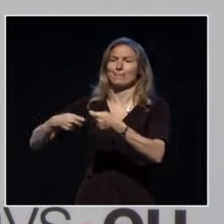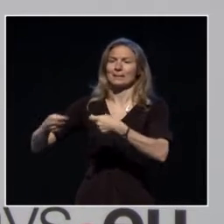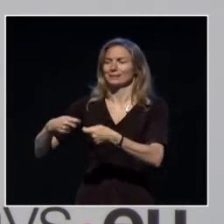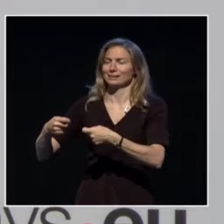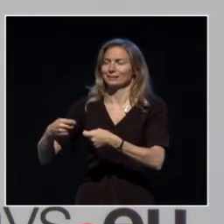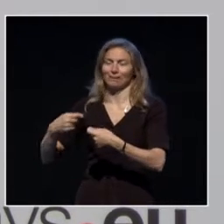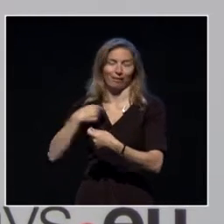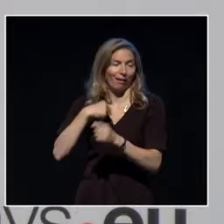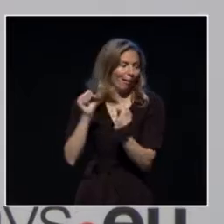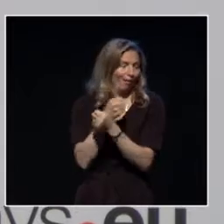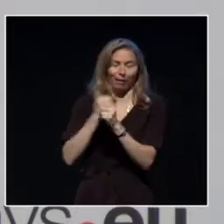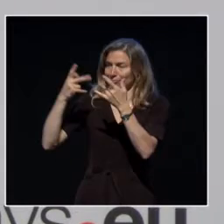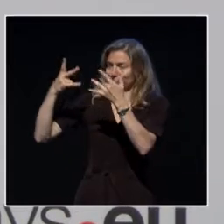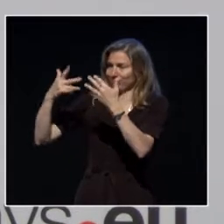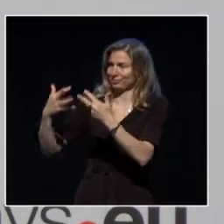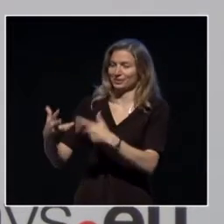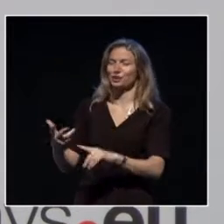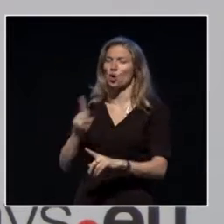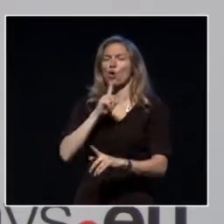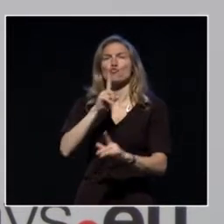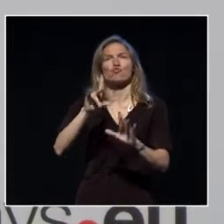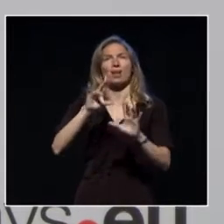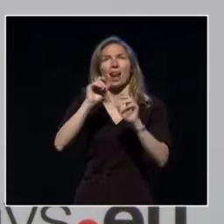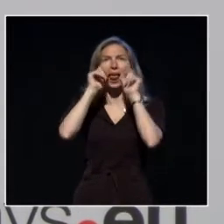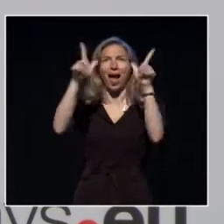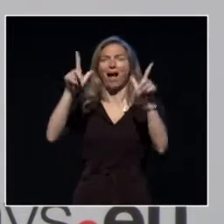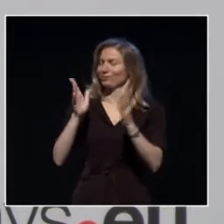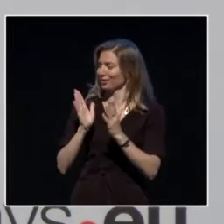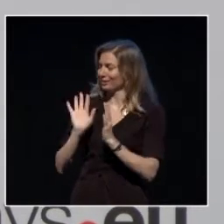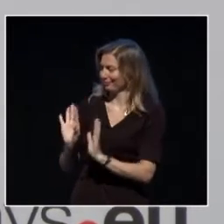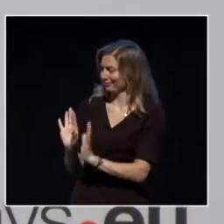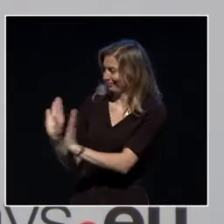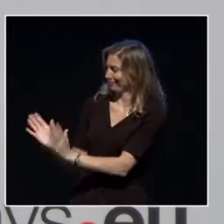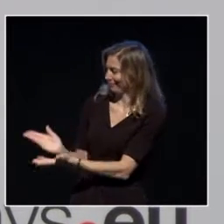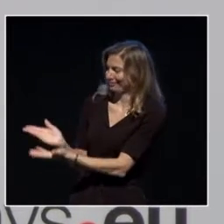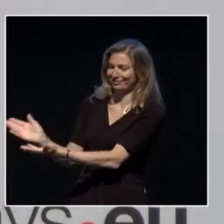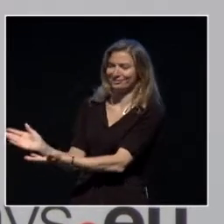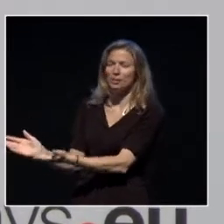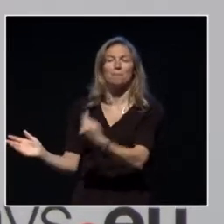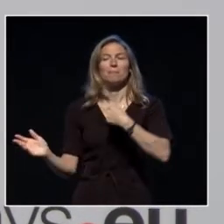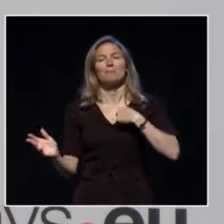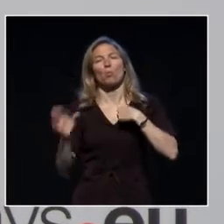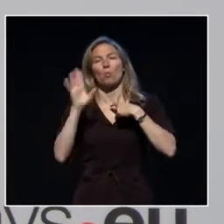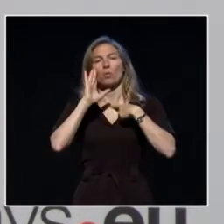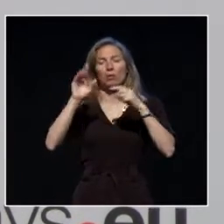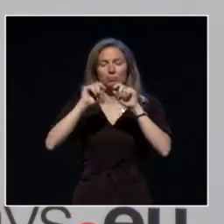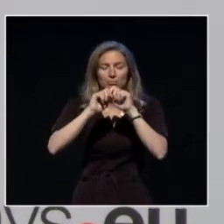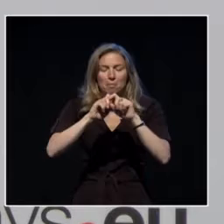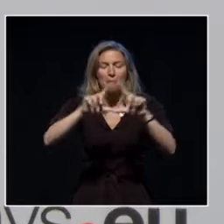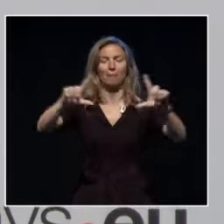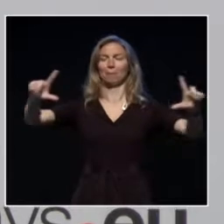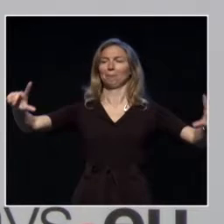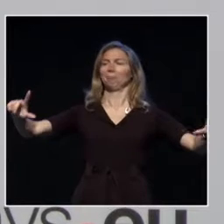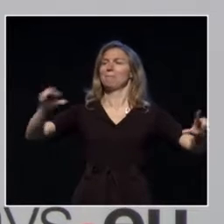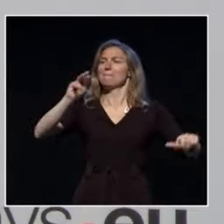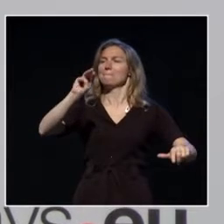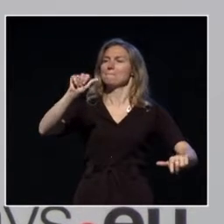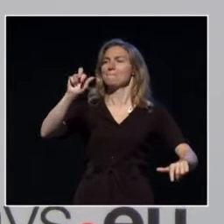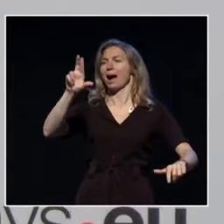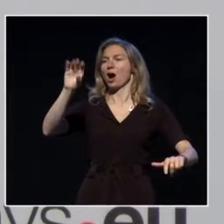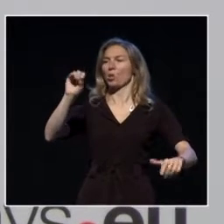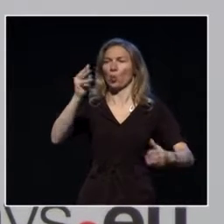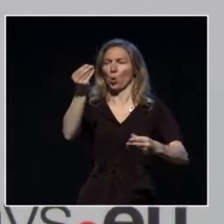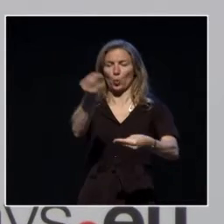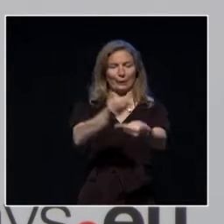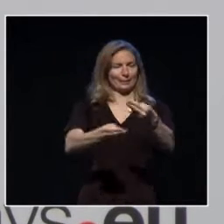leave reality to him and start with some macroeconomics just to give us a little bit of an overview,